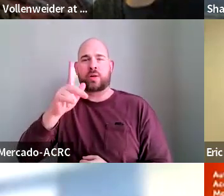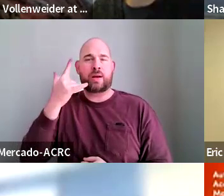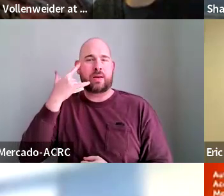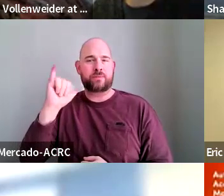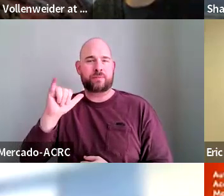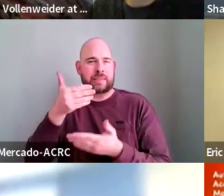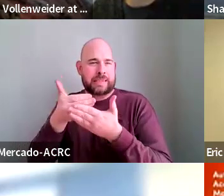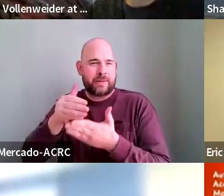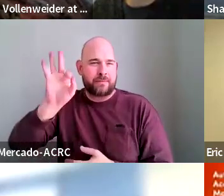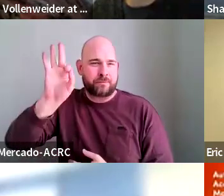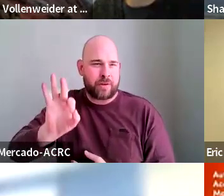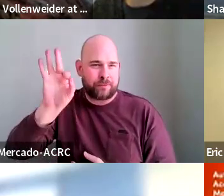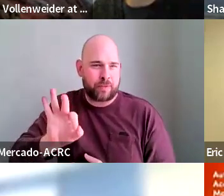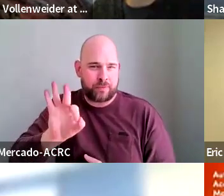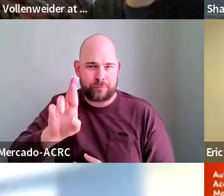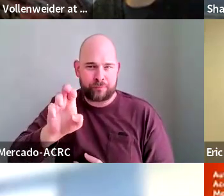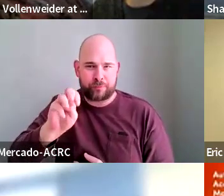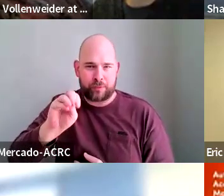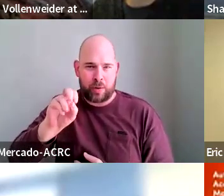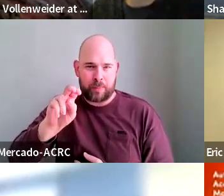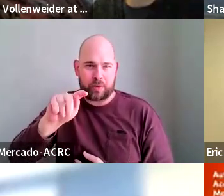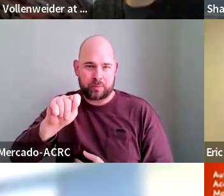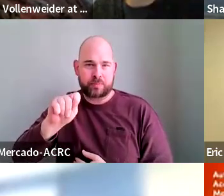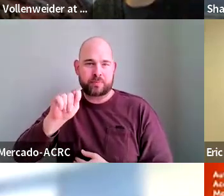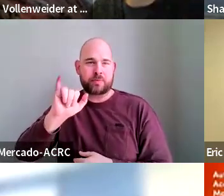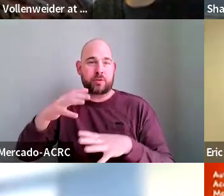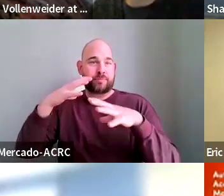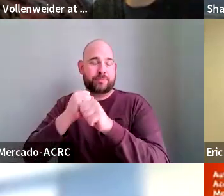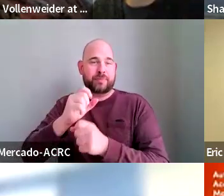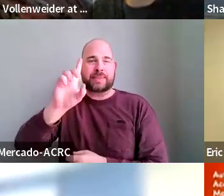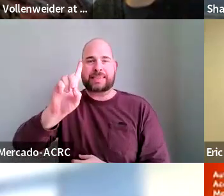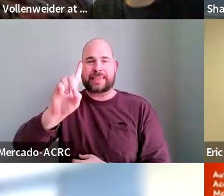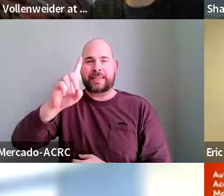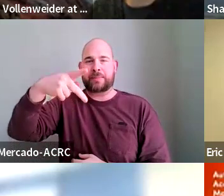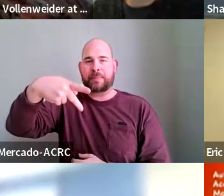And that's in Newark, California. It's near Fremont. So it's